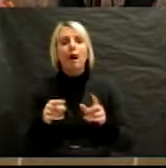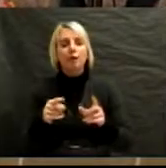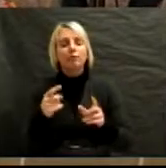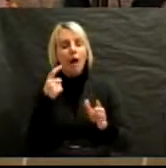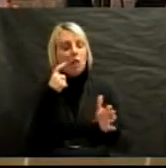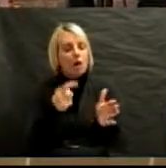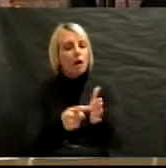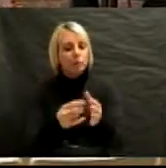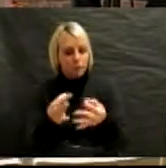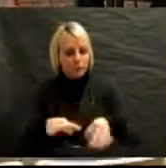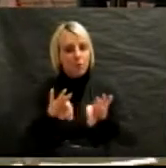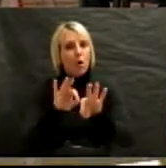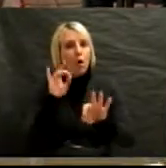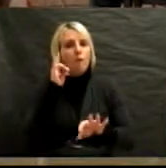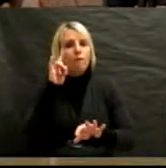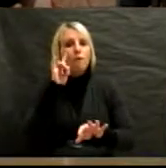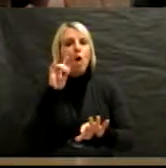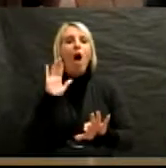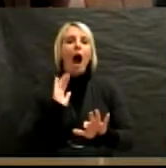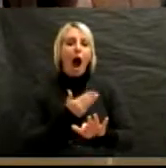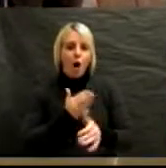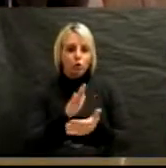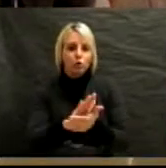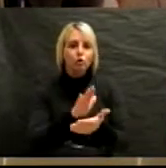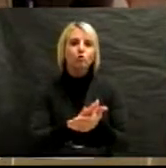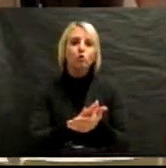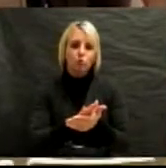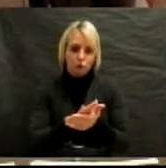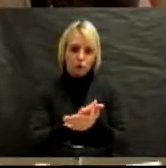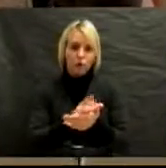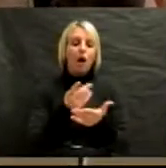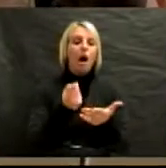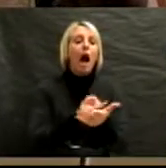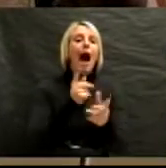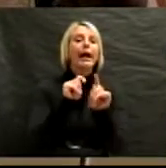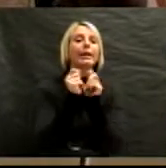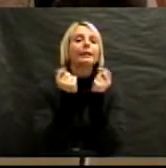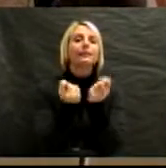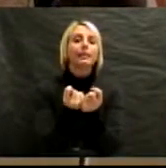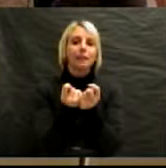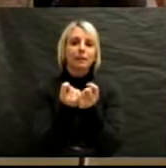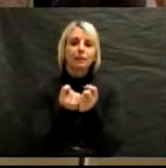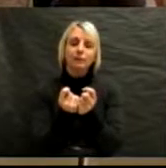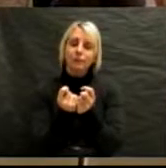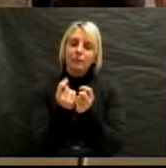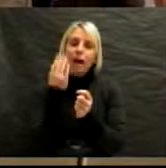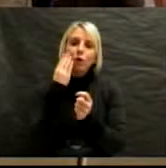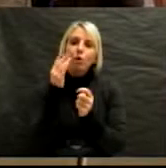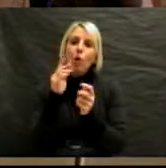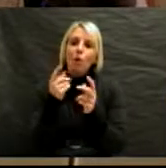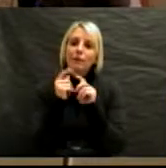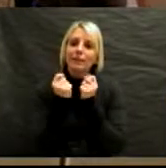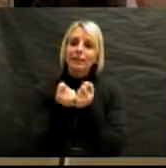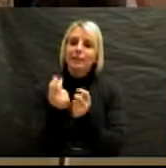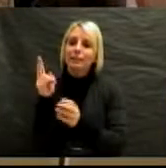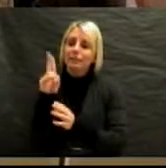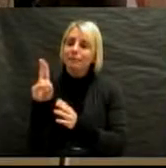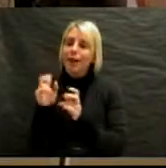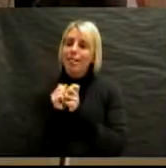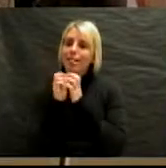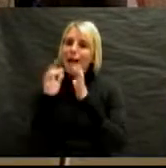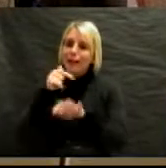our hockey teams and others spend a lot of time there, so it's important for us. And, it's an excellent facility that serves